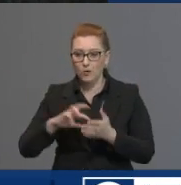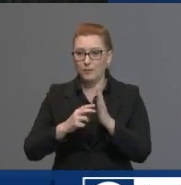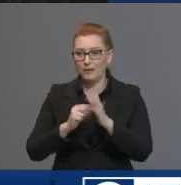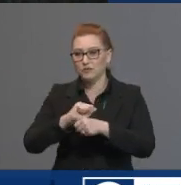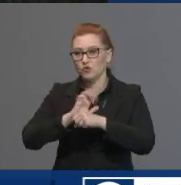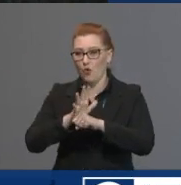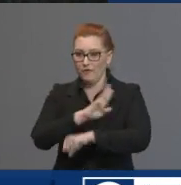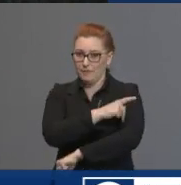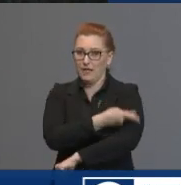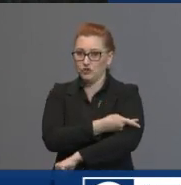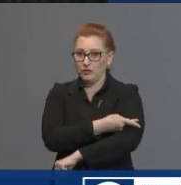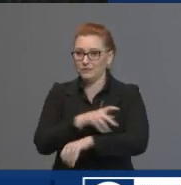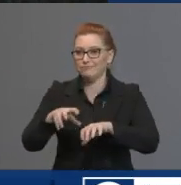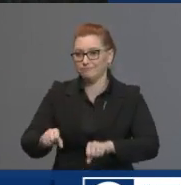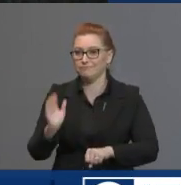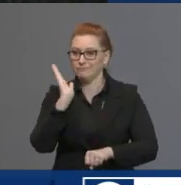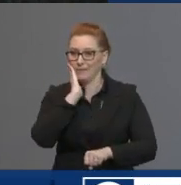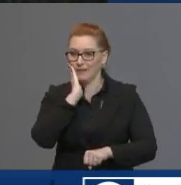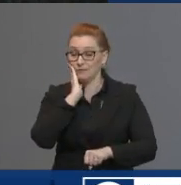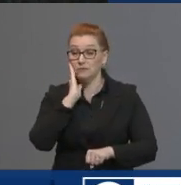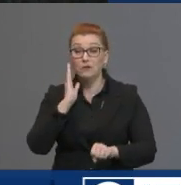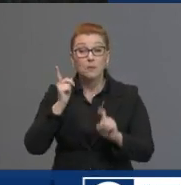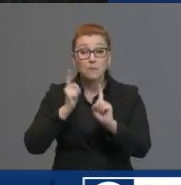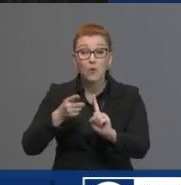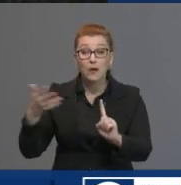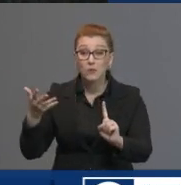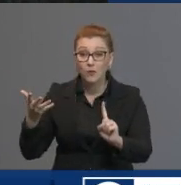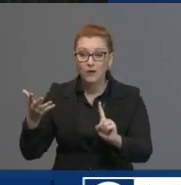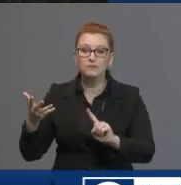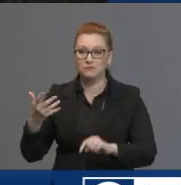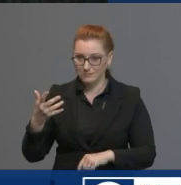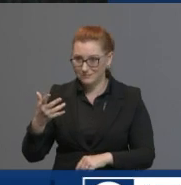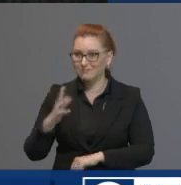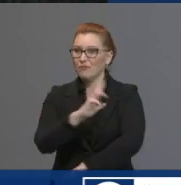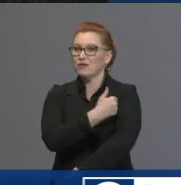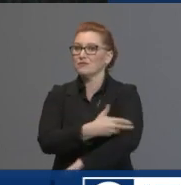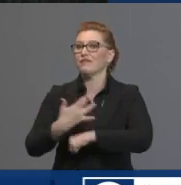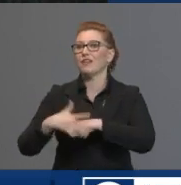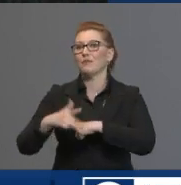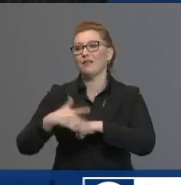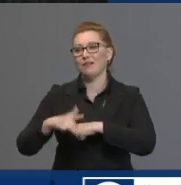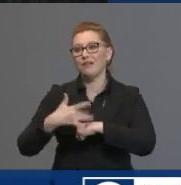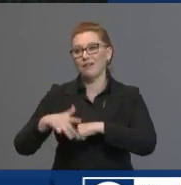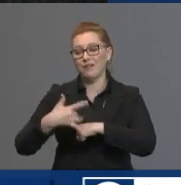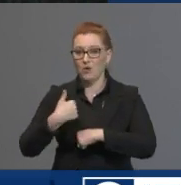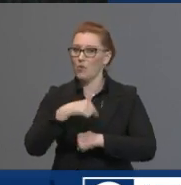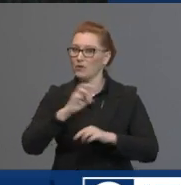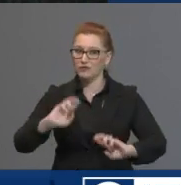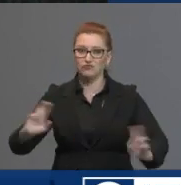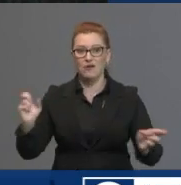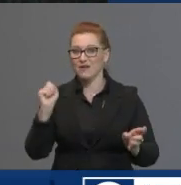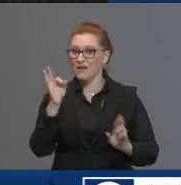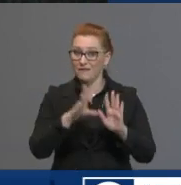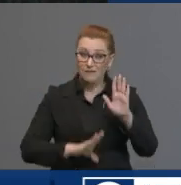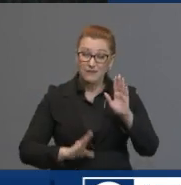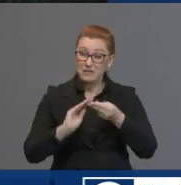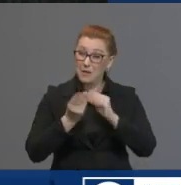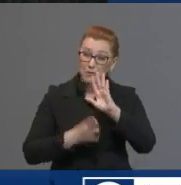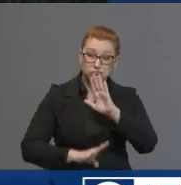COVID-19 patients. If you have a takeaway here, it's that Arizona has hospital capacity and Arizona is